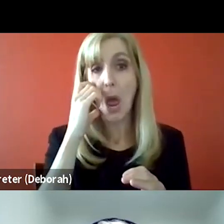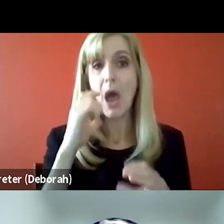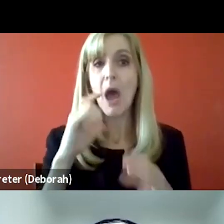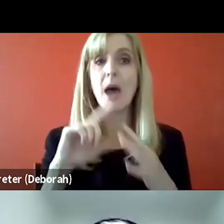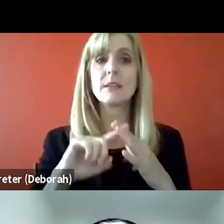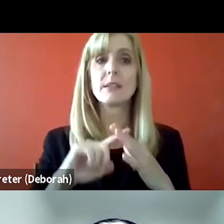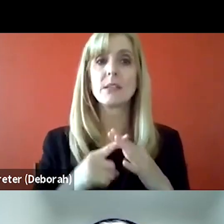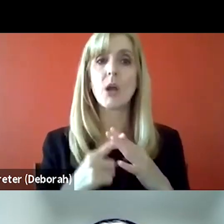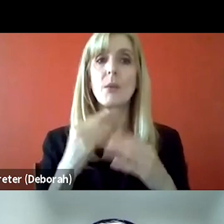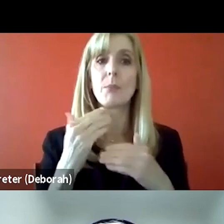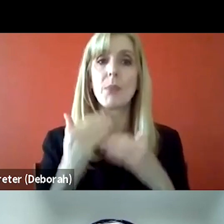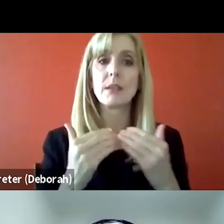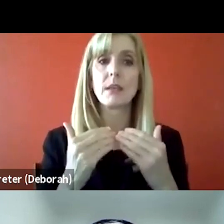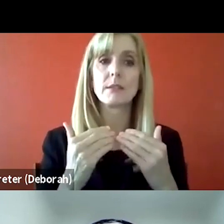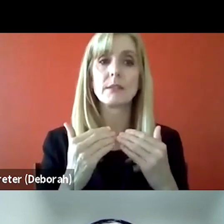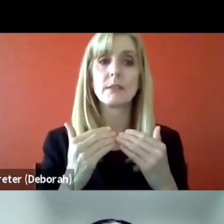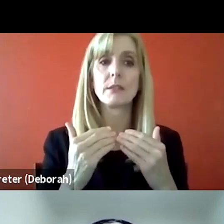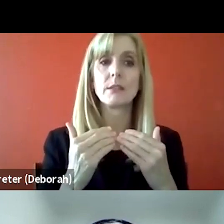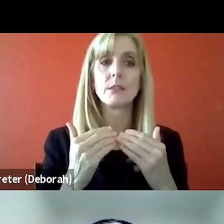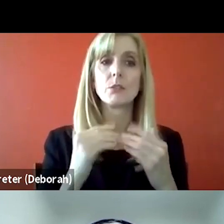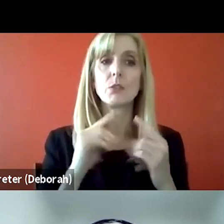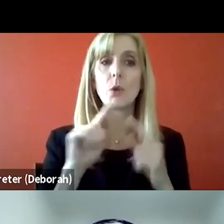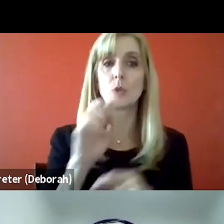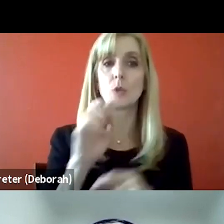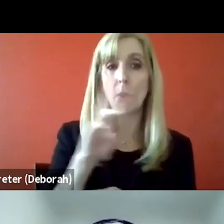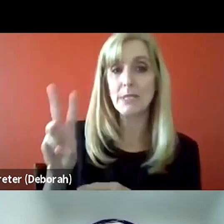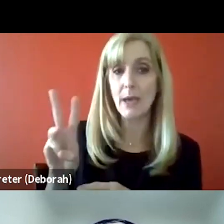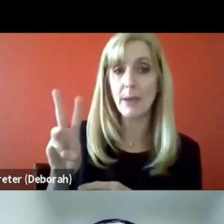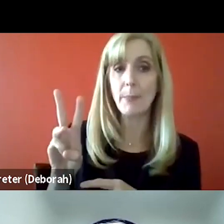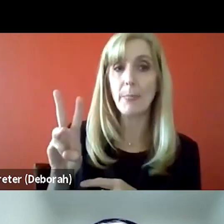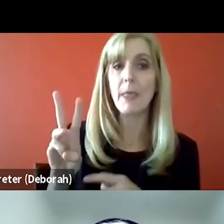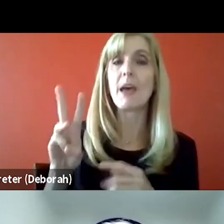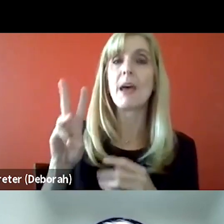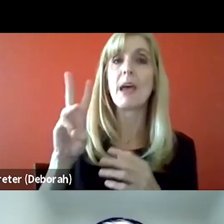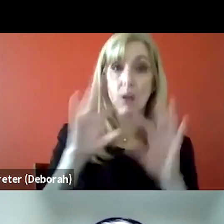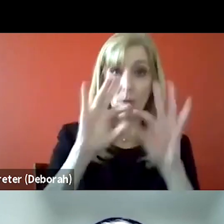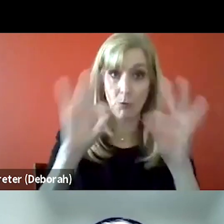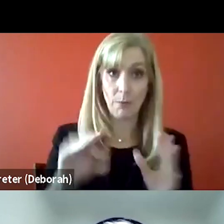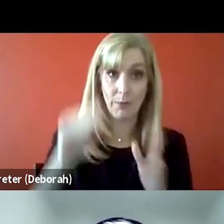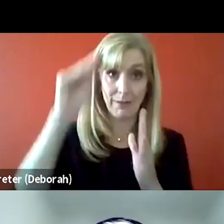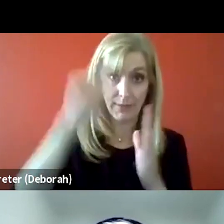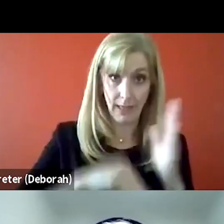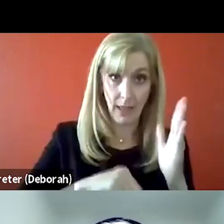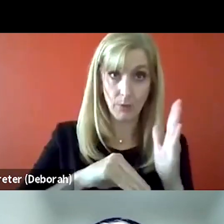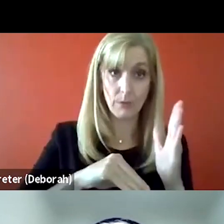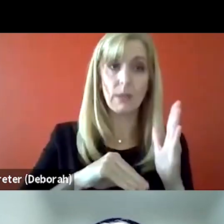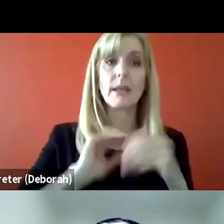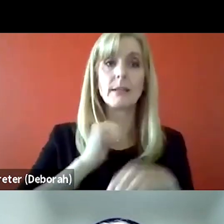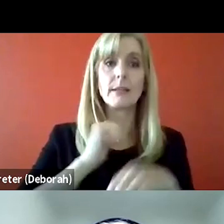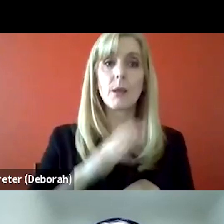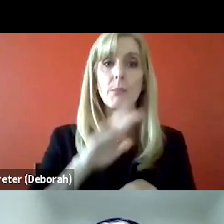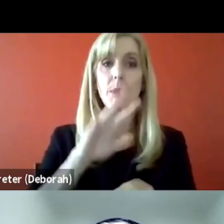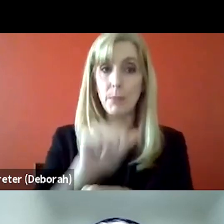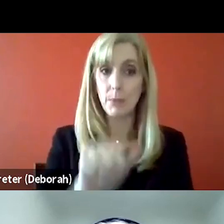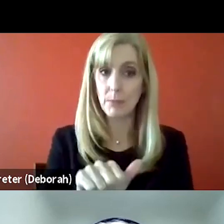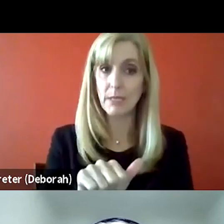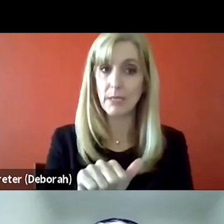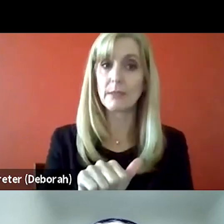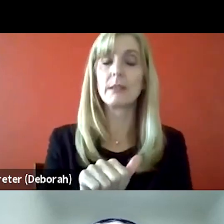website, fill out a form, and then they get back with you and set up an appointment. They do